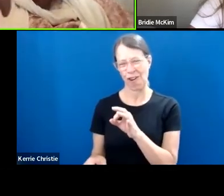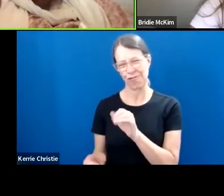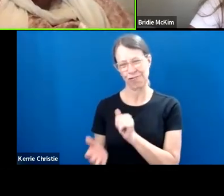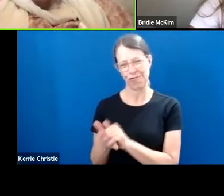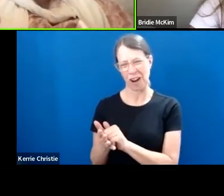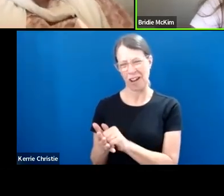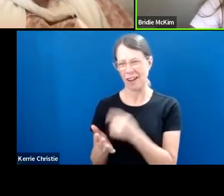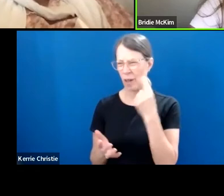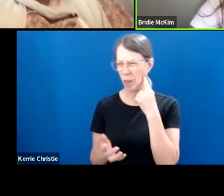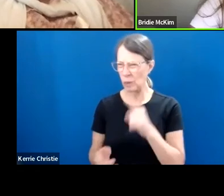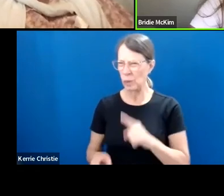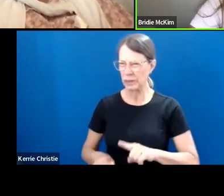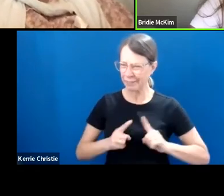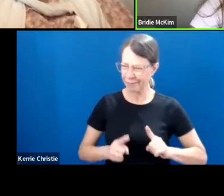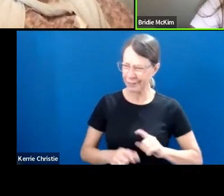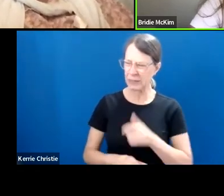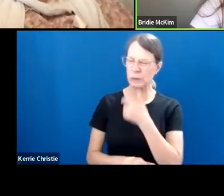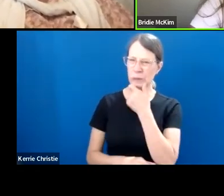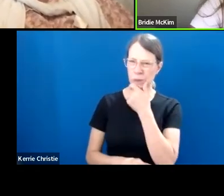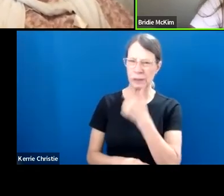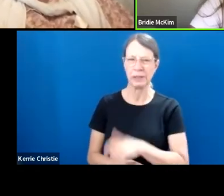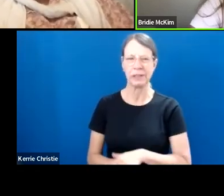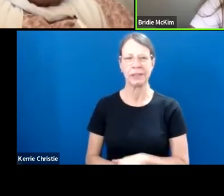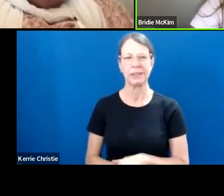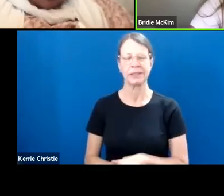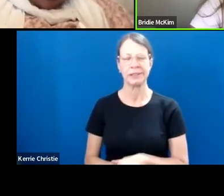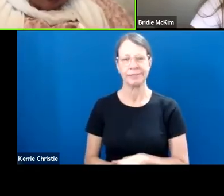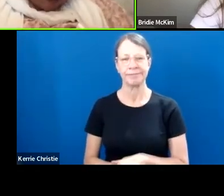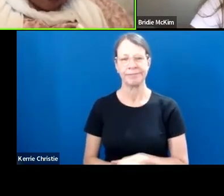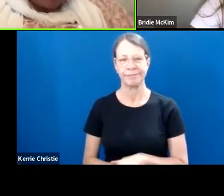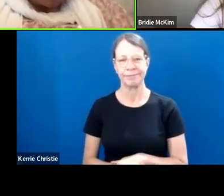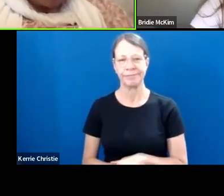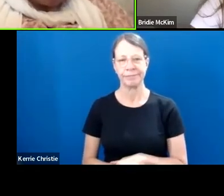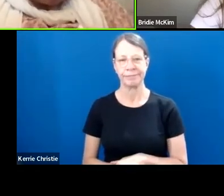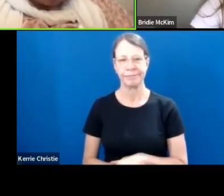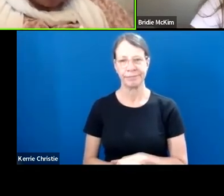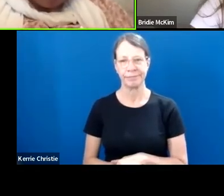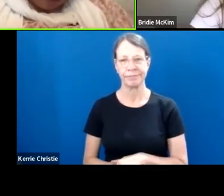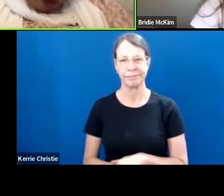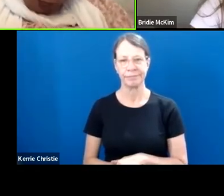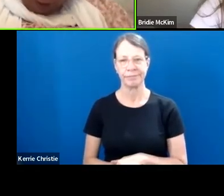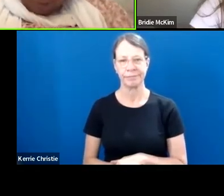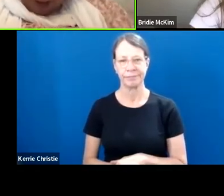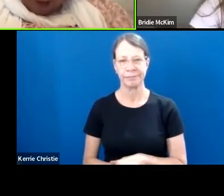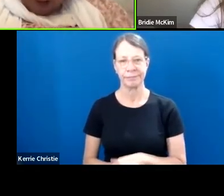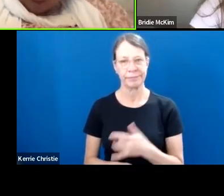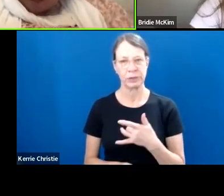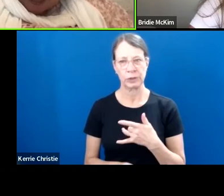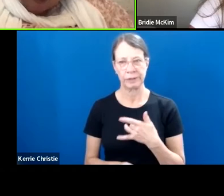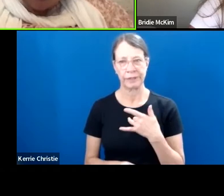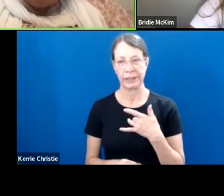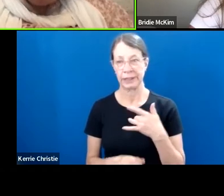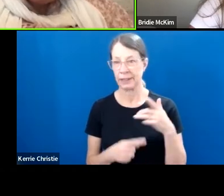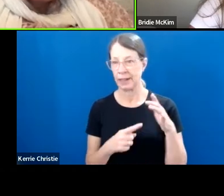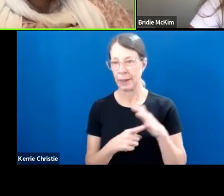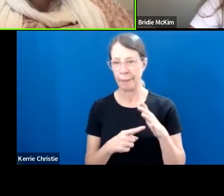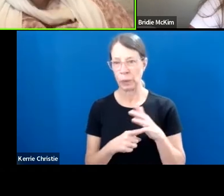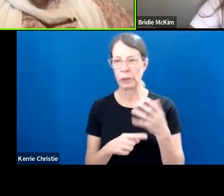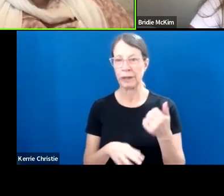be. And so it's about taking the time and space